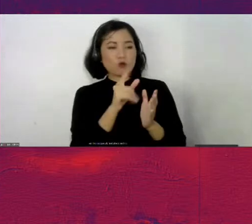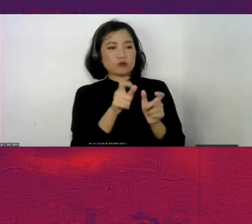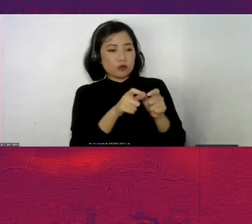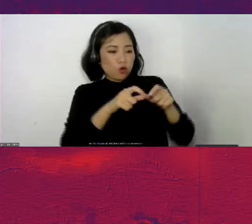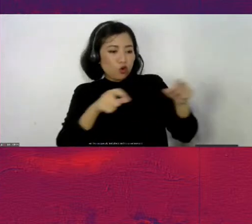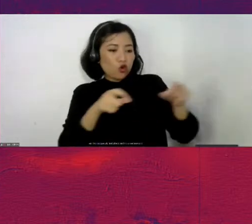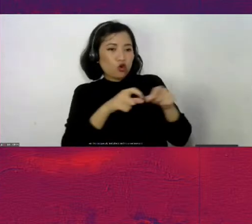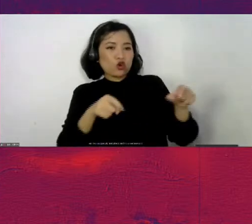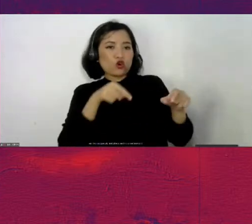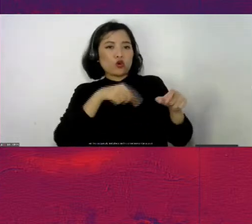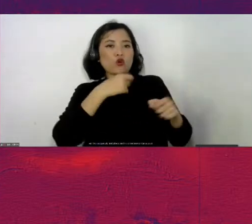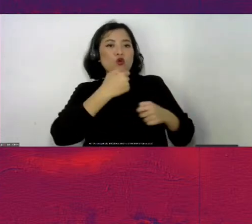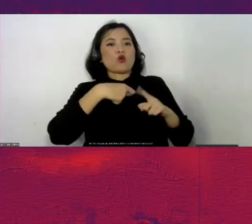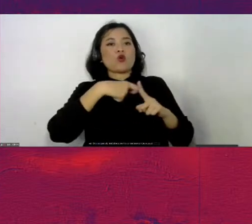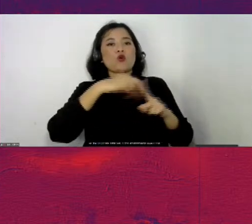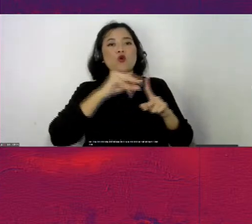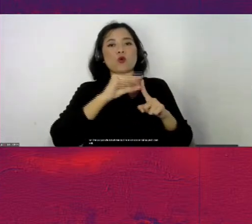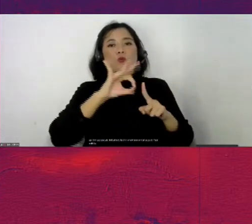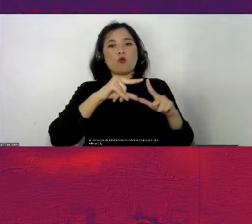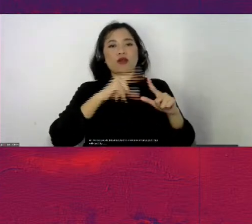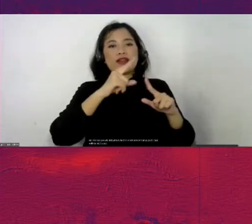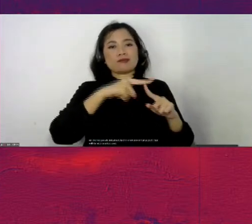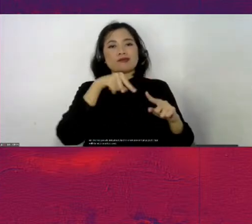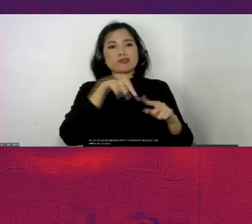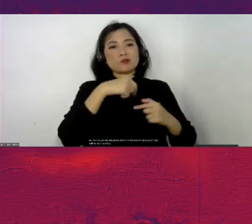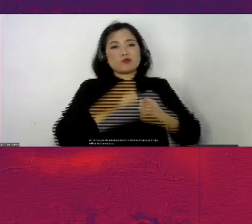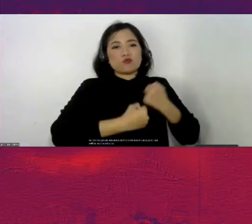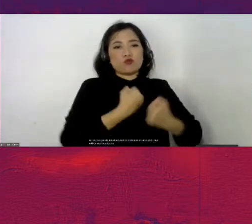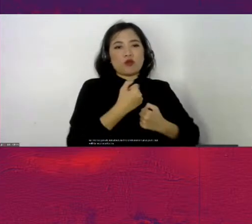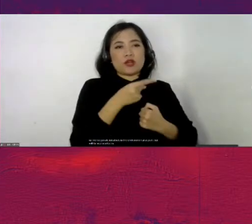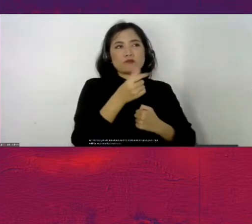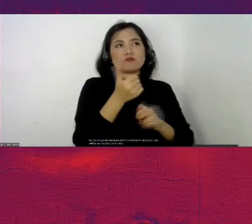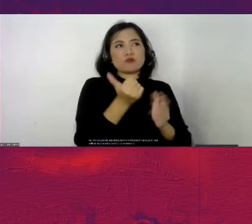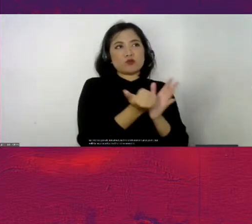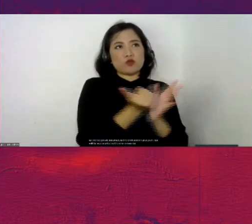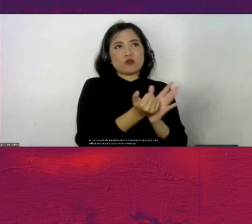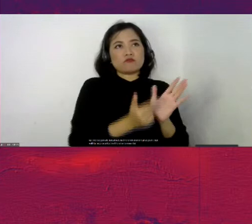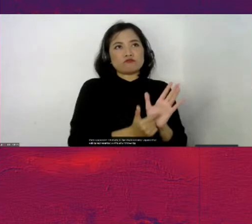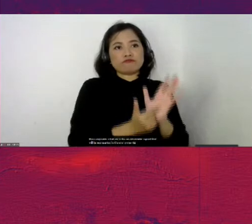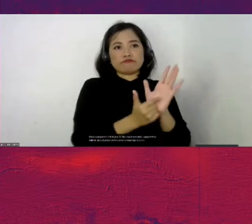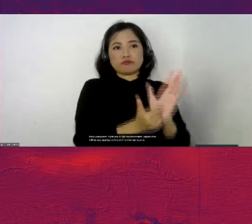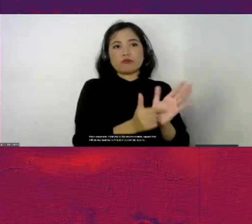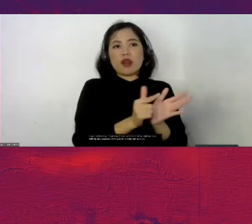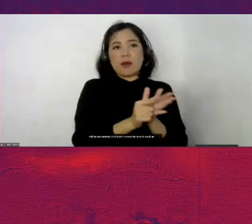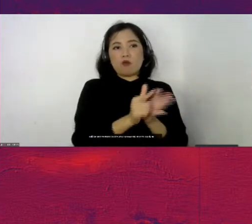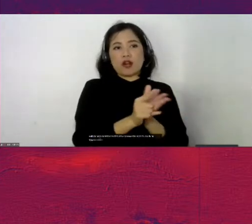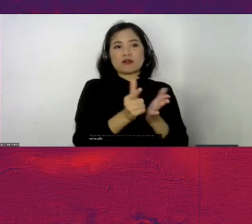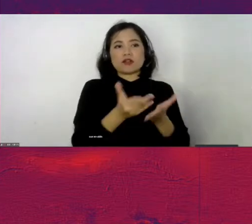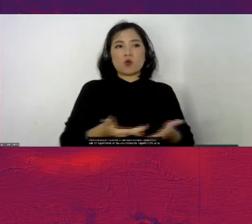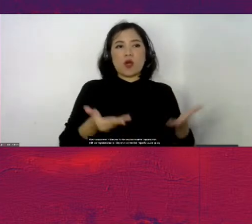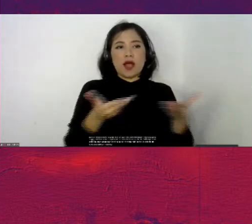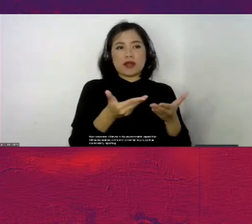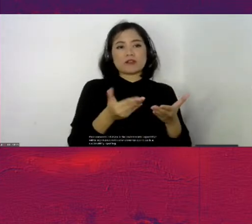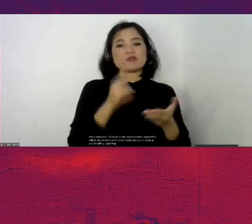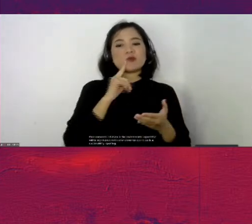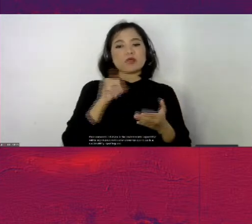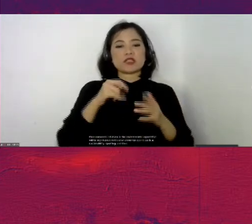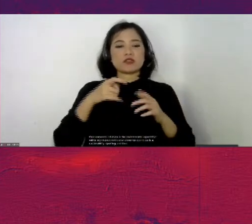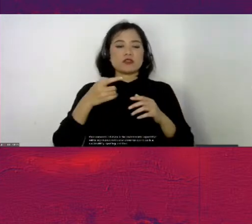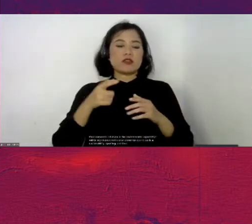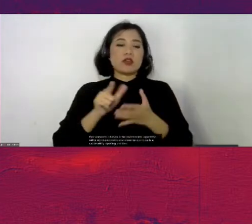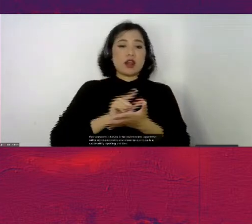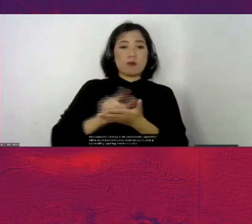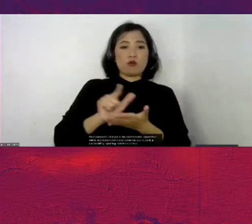environmental aspect that will be represented in their environmental reports, such as sustainability reporting. And then